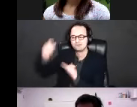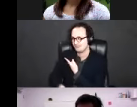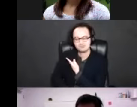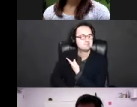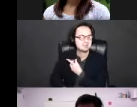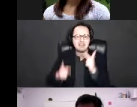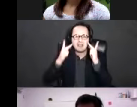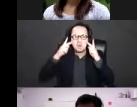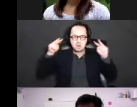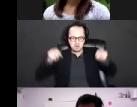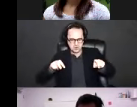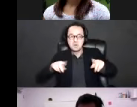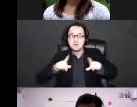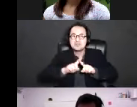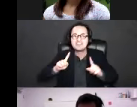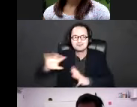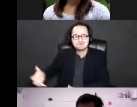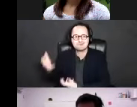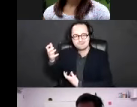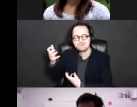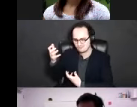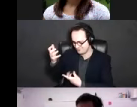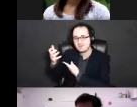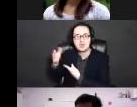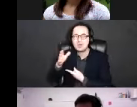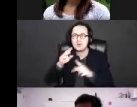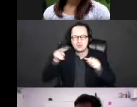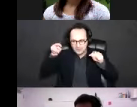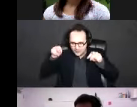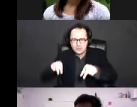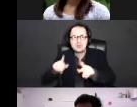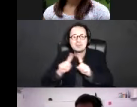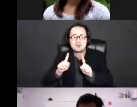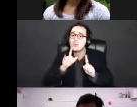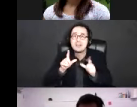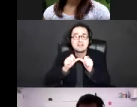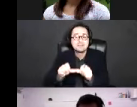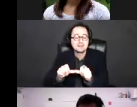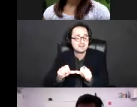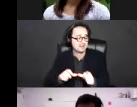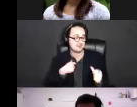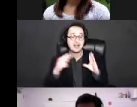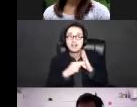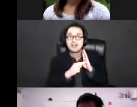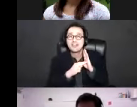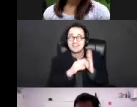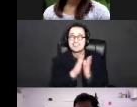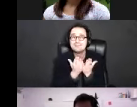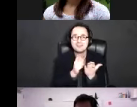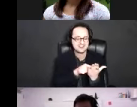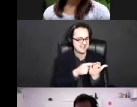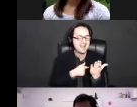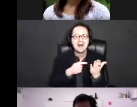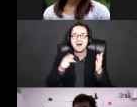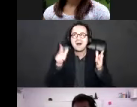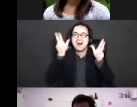fundamentally different things and will continue to for years. As I look at the page of this book, I can't help but hear the rich sounds associated